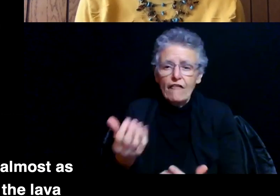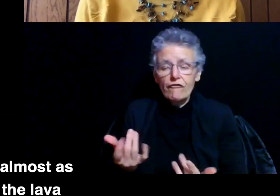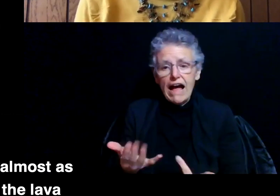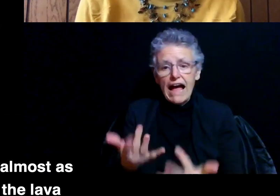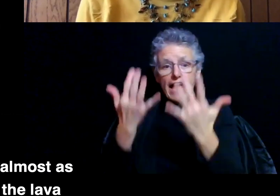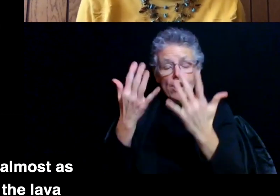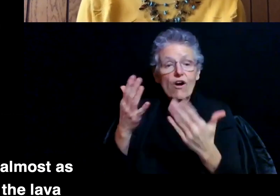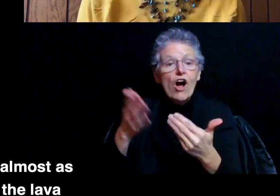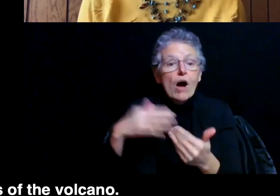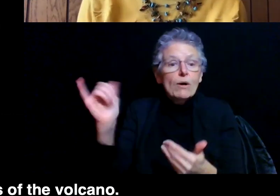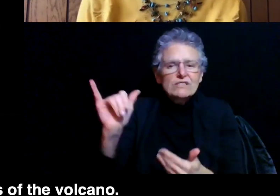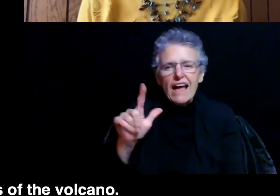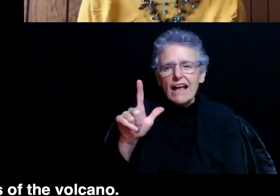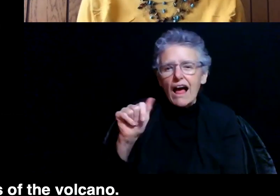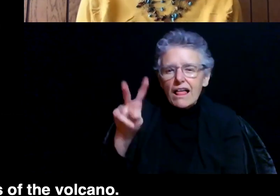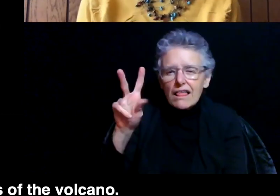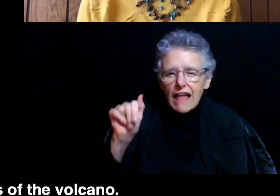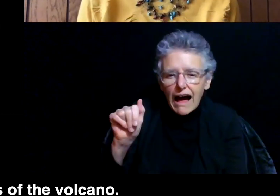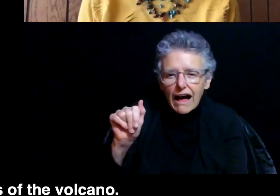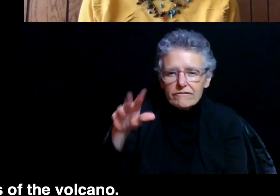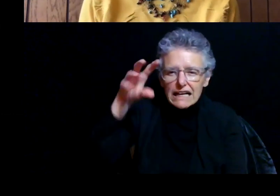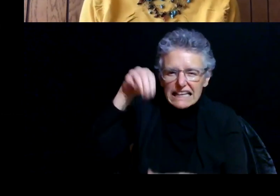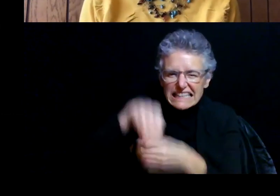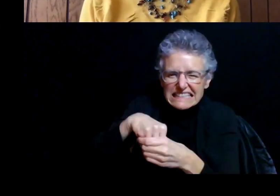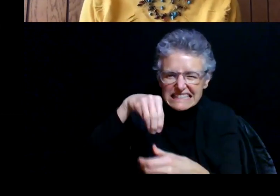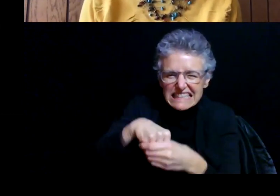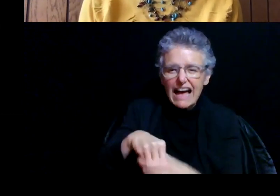the lava in the bowels of the volcano.